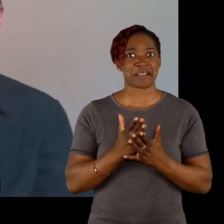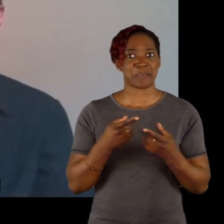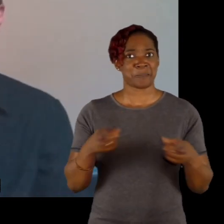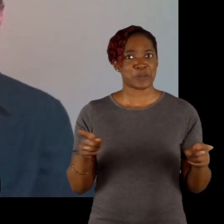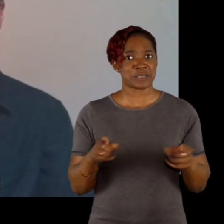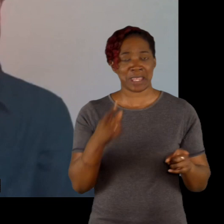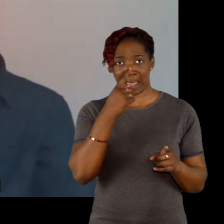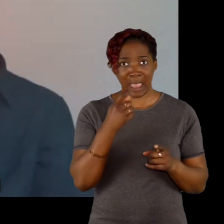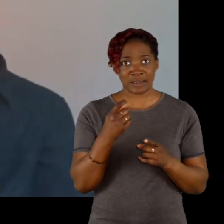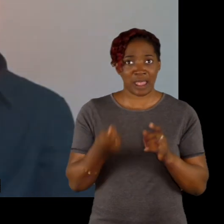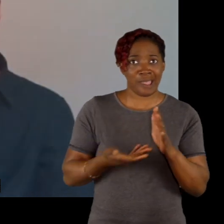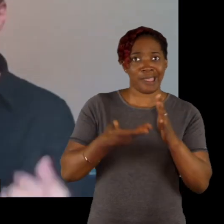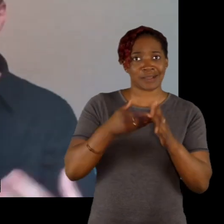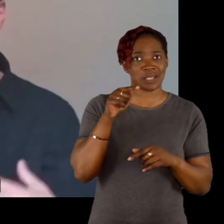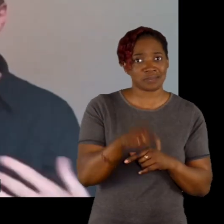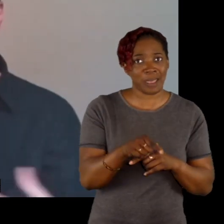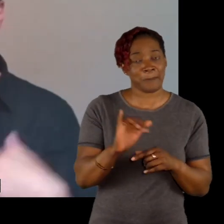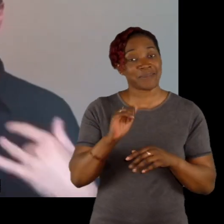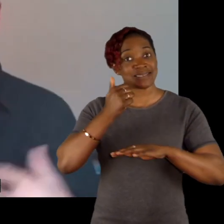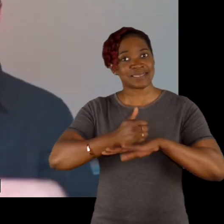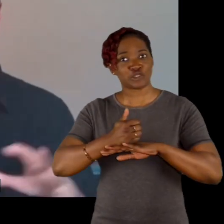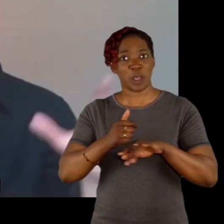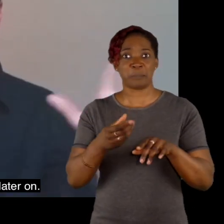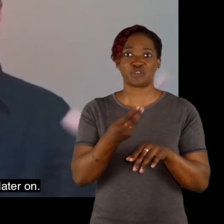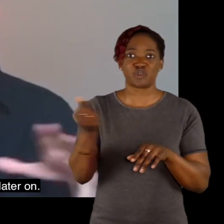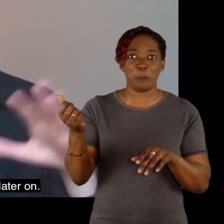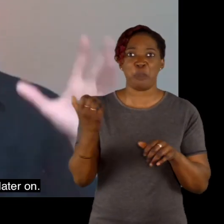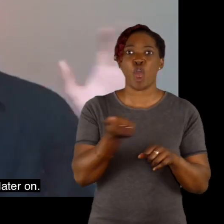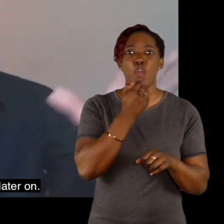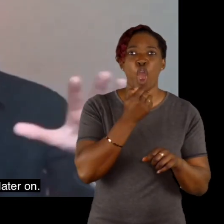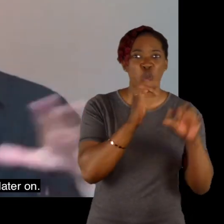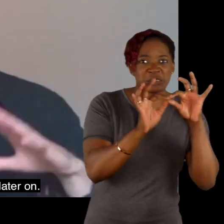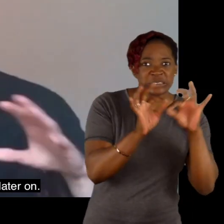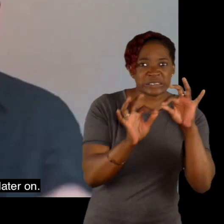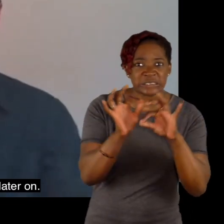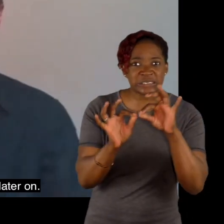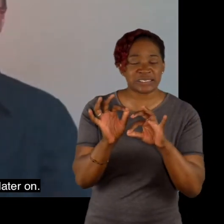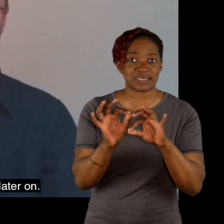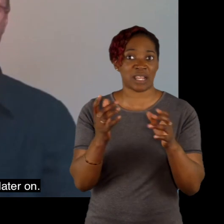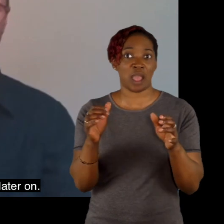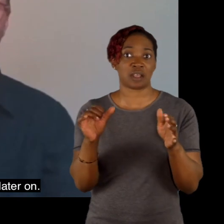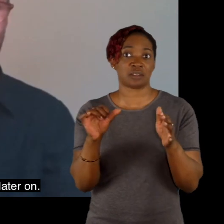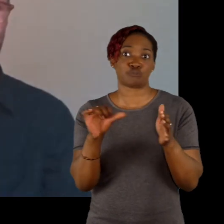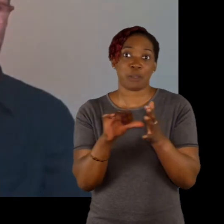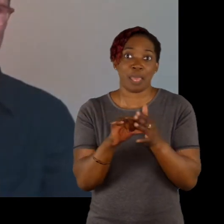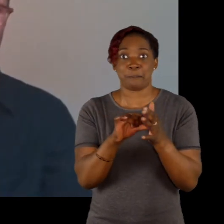be good. And it would sort of set up some enigma codes and some enigmas to be revealed later